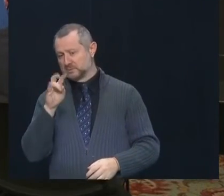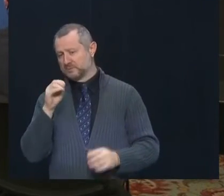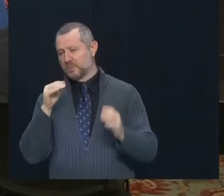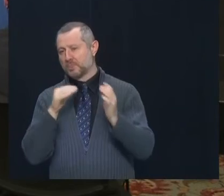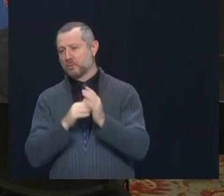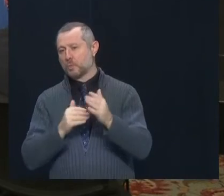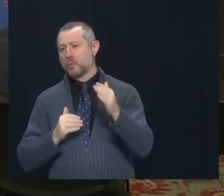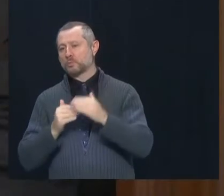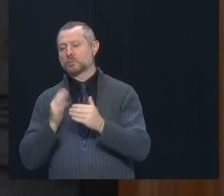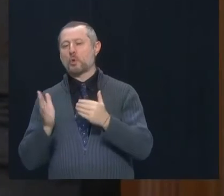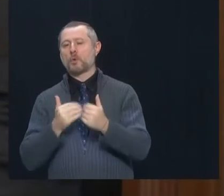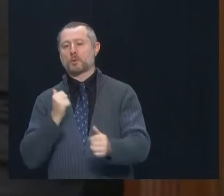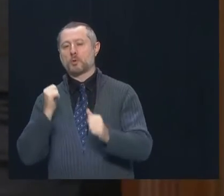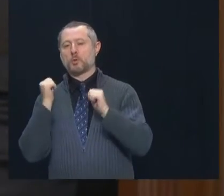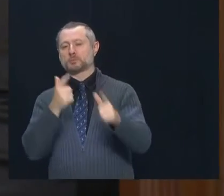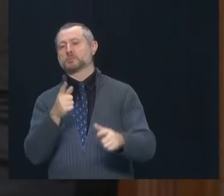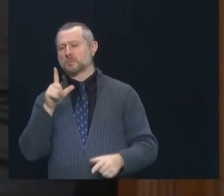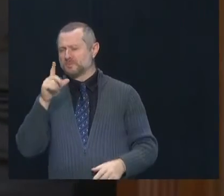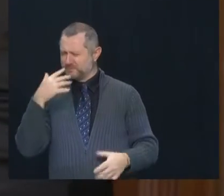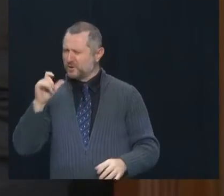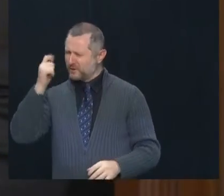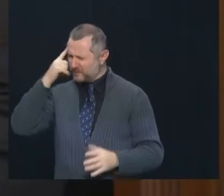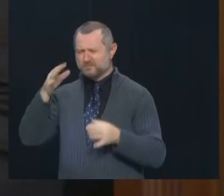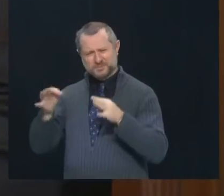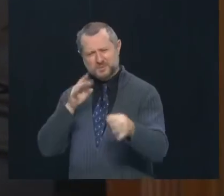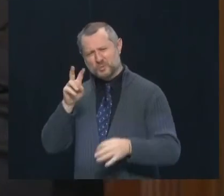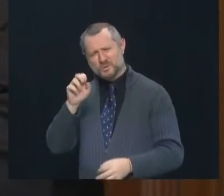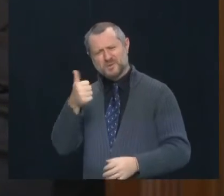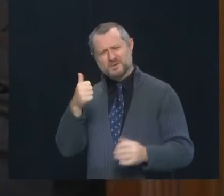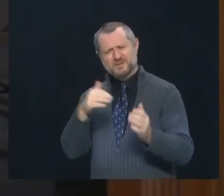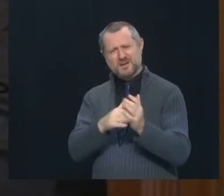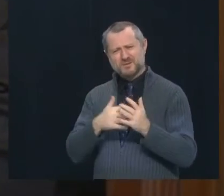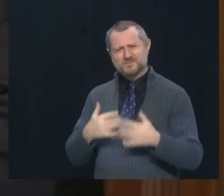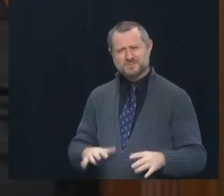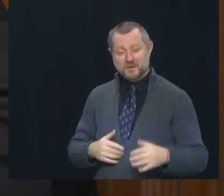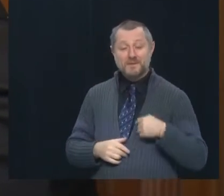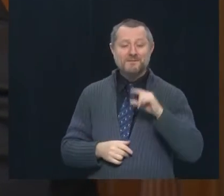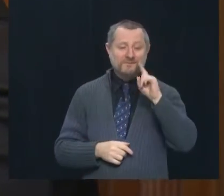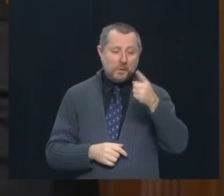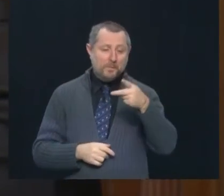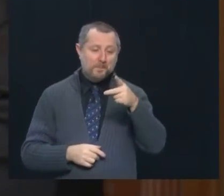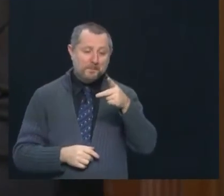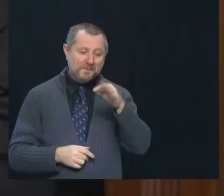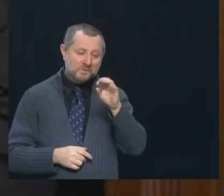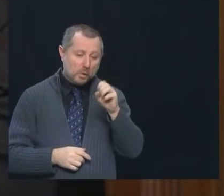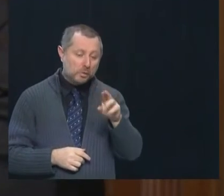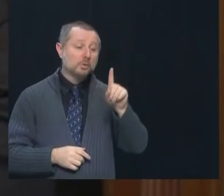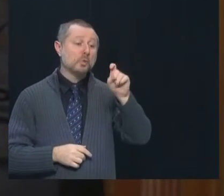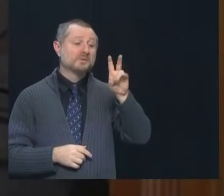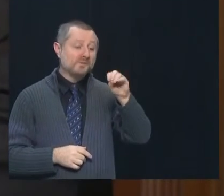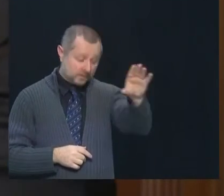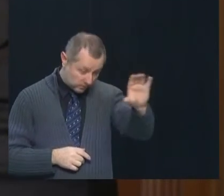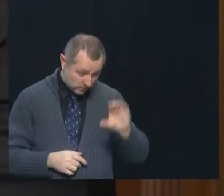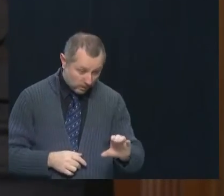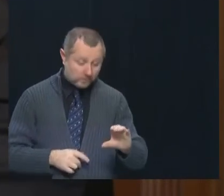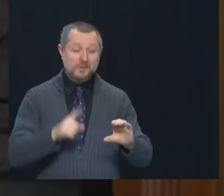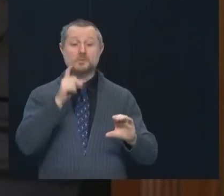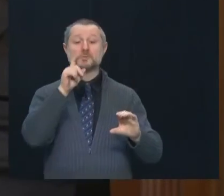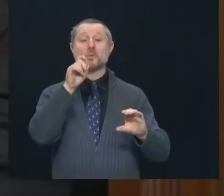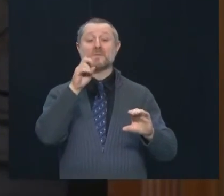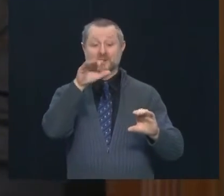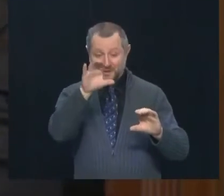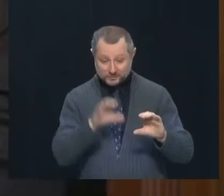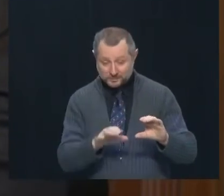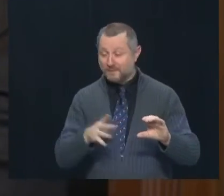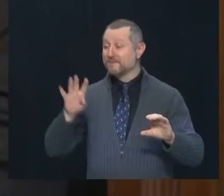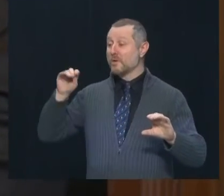the governor's point is that we'll be able to do, with that first allocation, we should be able to do all of the nursing homes, all the residents, and all of the